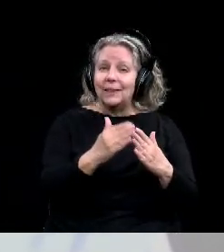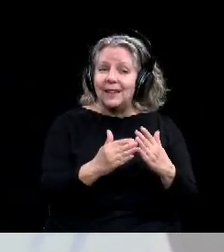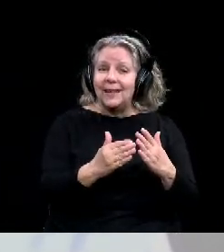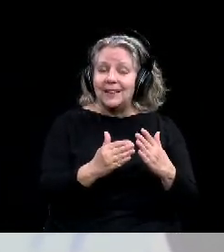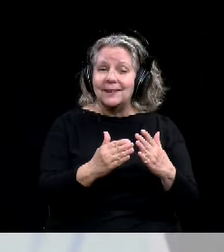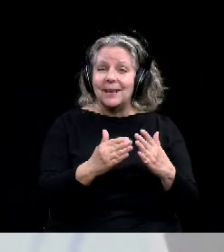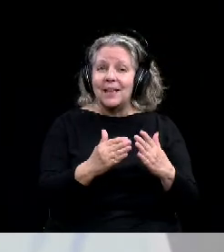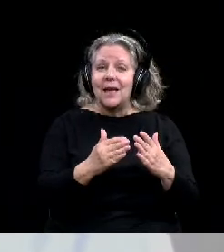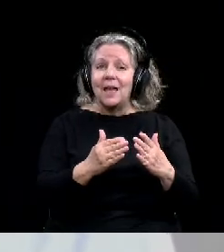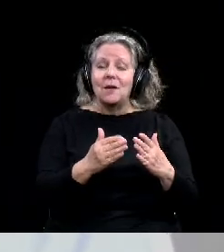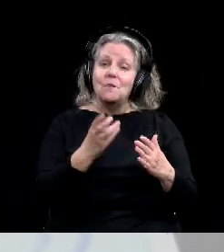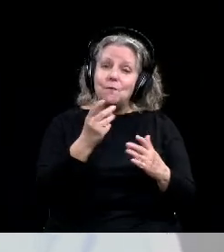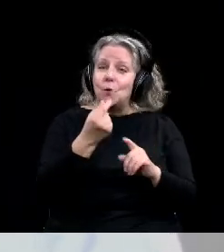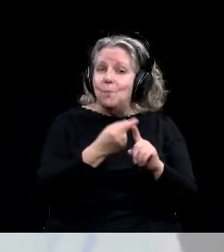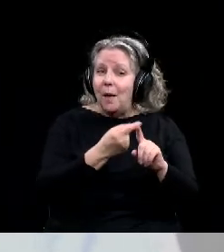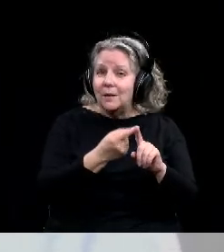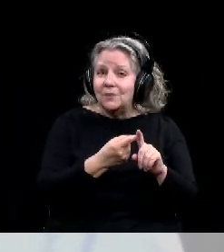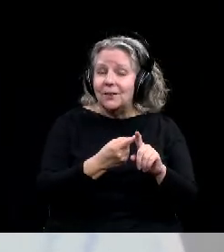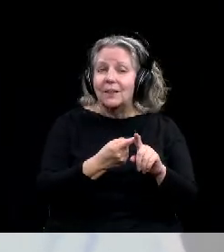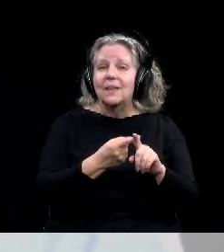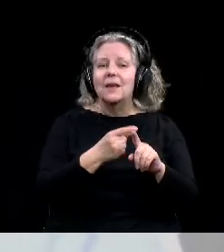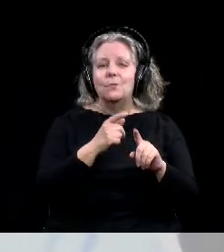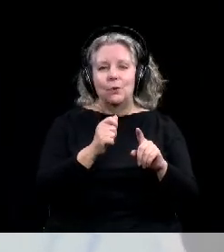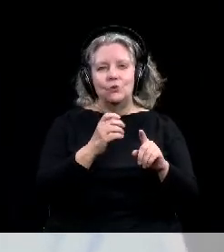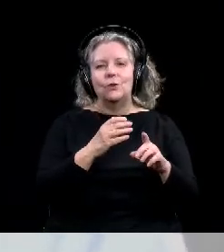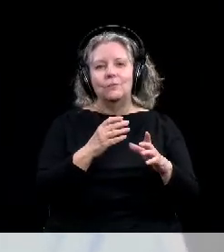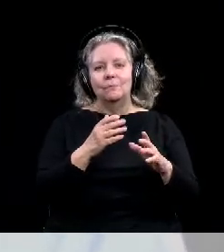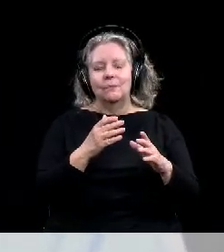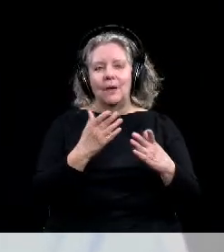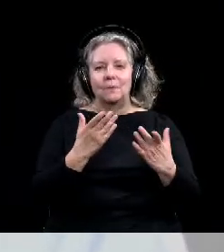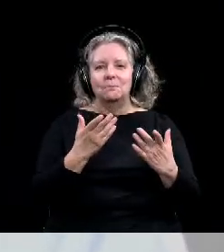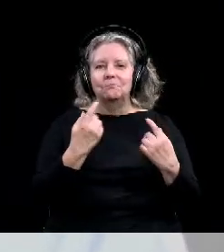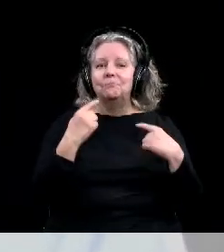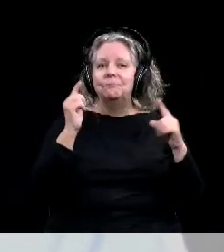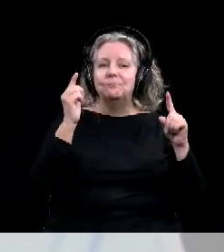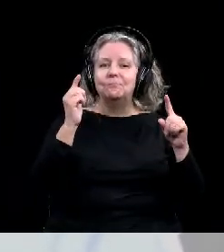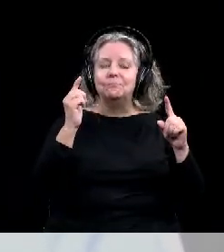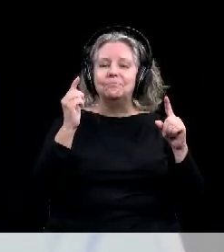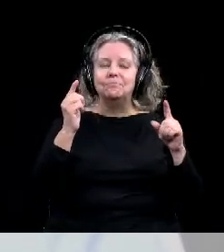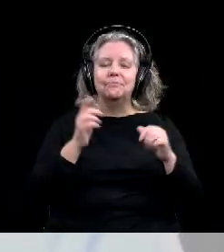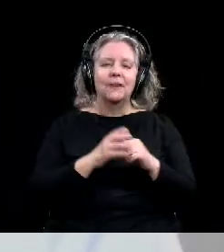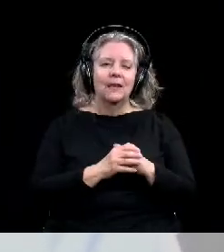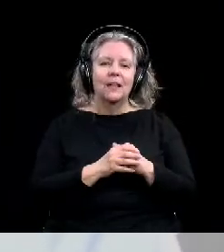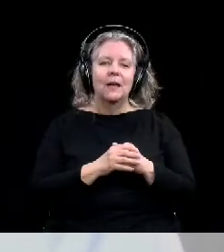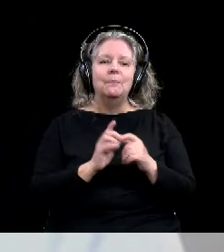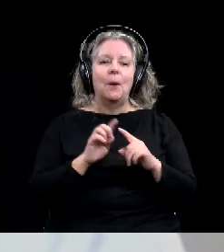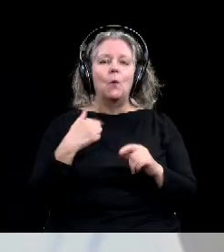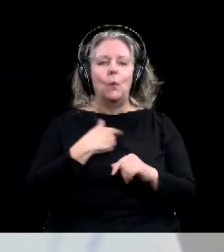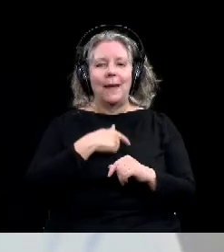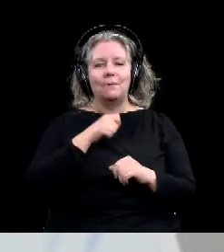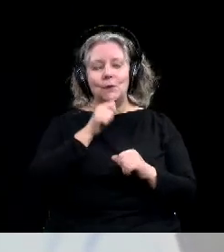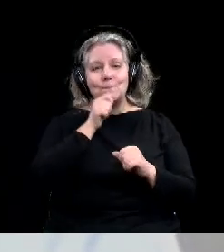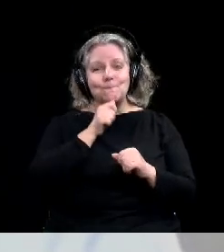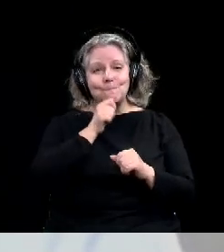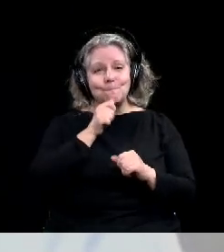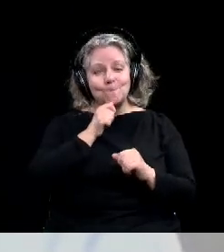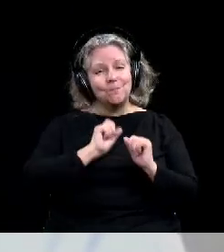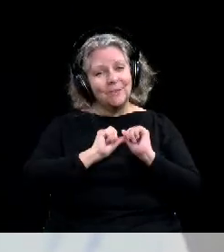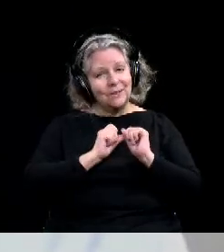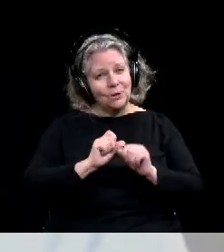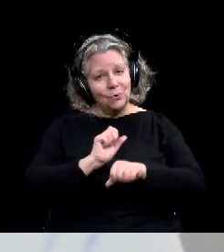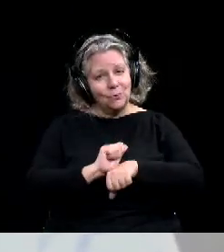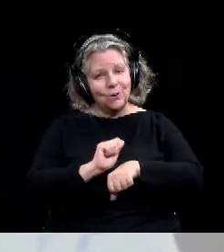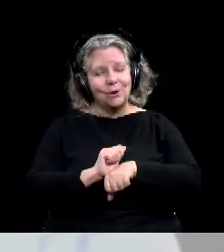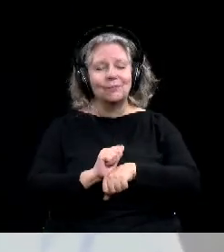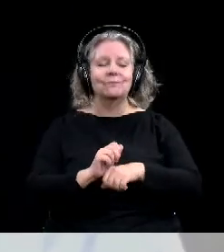race. There's only one other question, and that was around, we call them